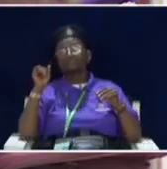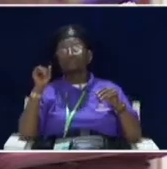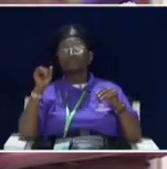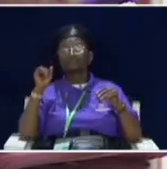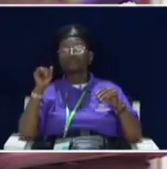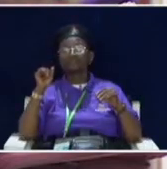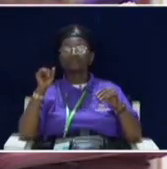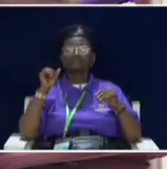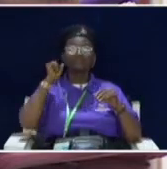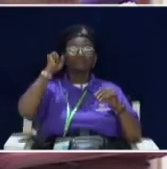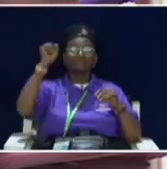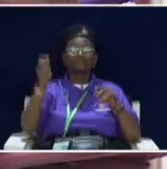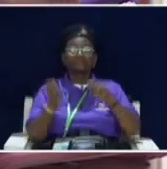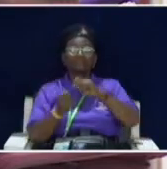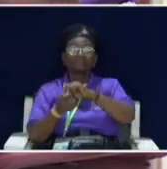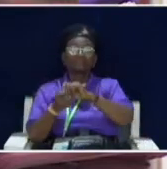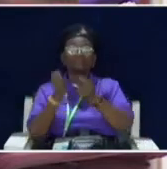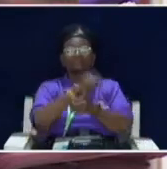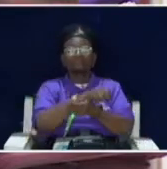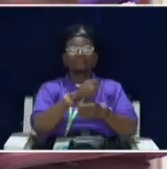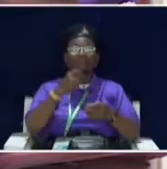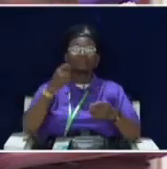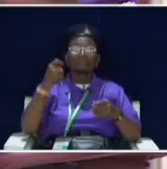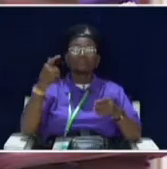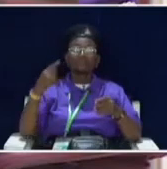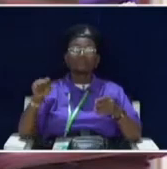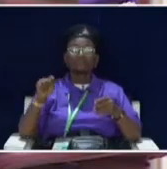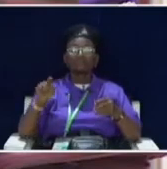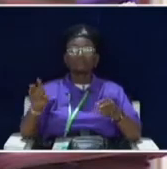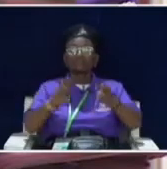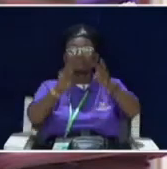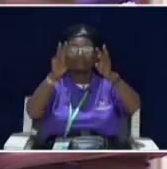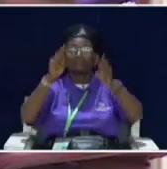turned her face away from pastor to God.